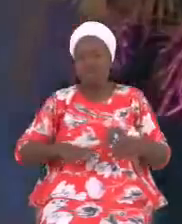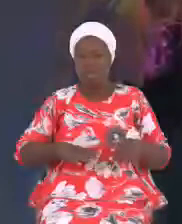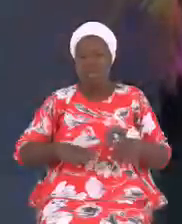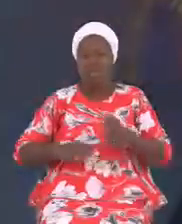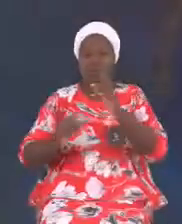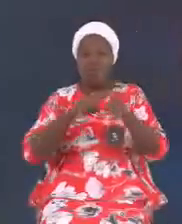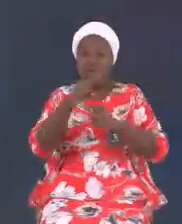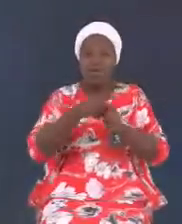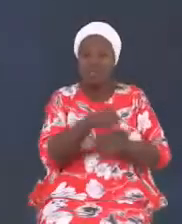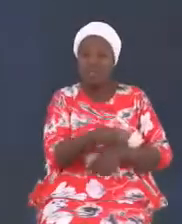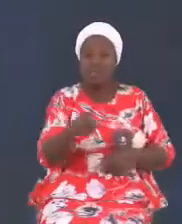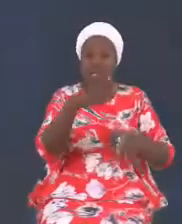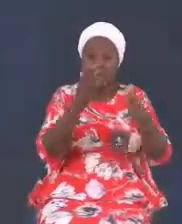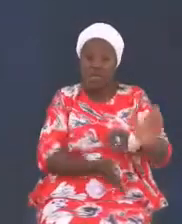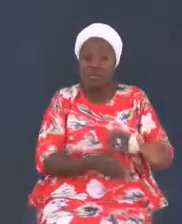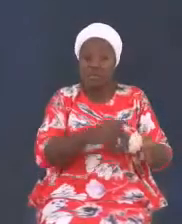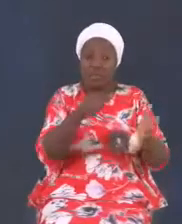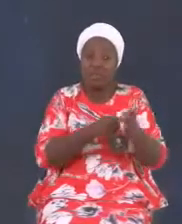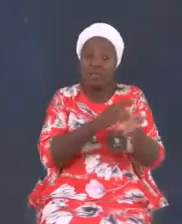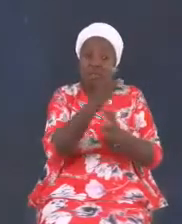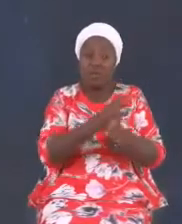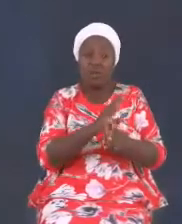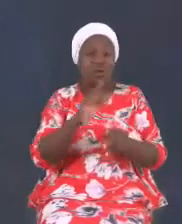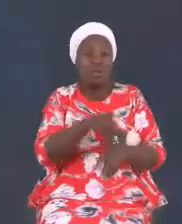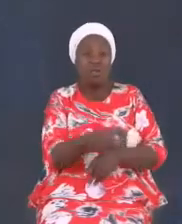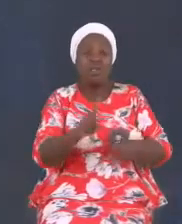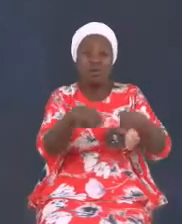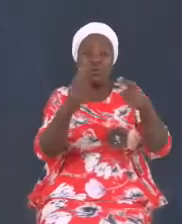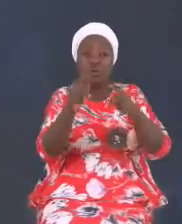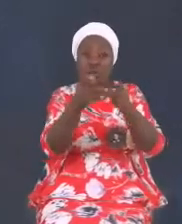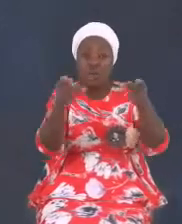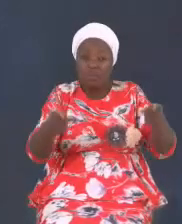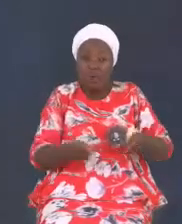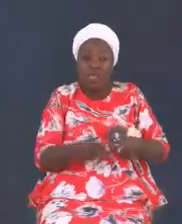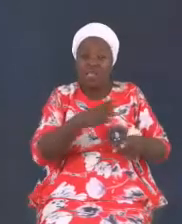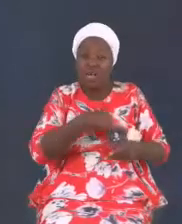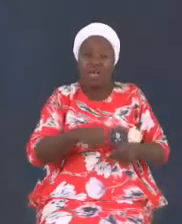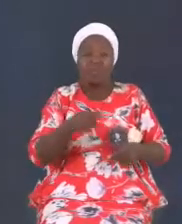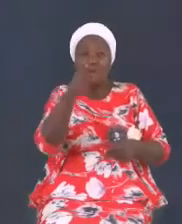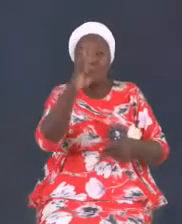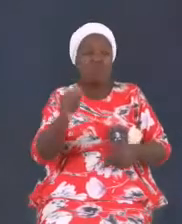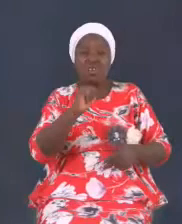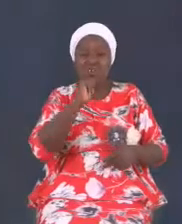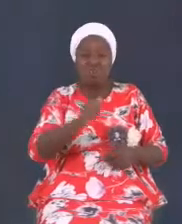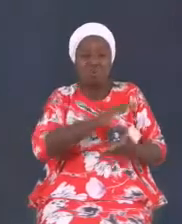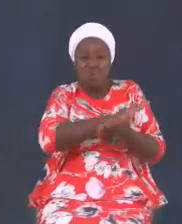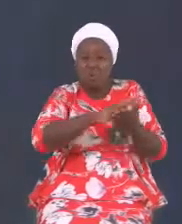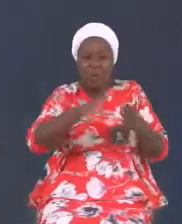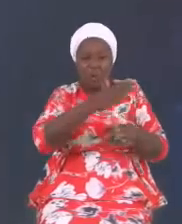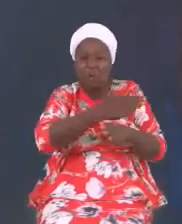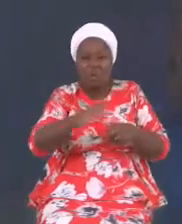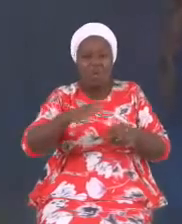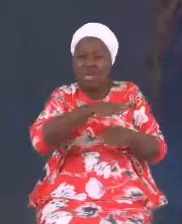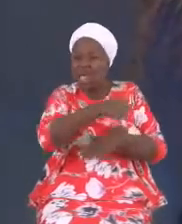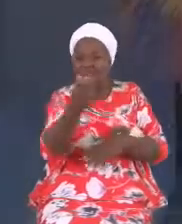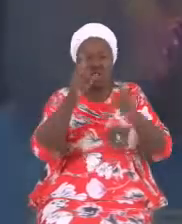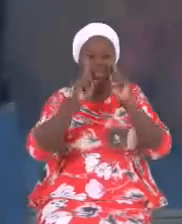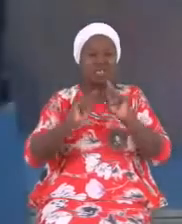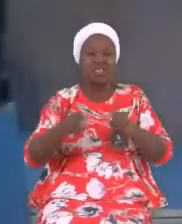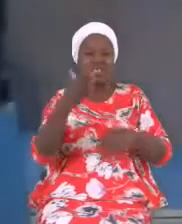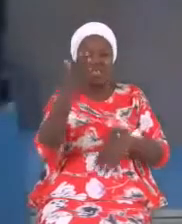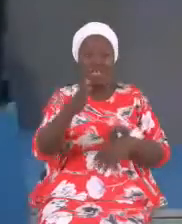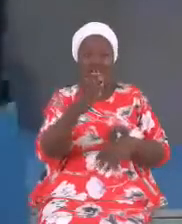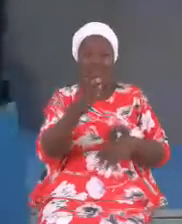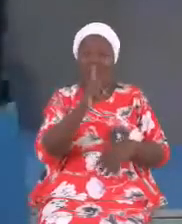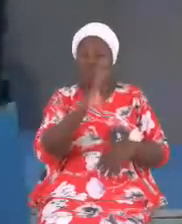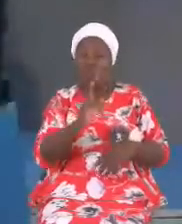this world, they go to a place, and God is not going to wipe out any tears over there. In fact, their